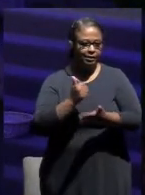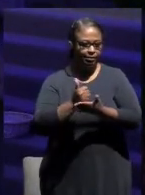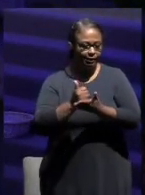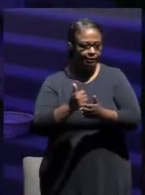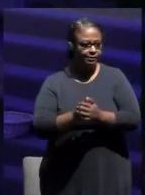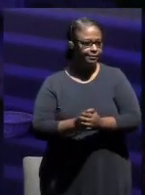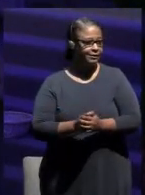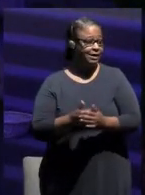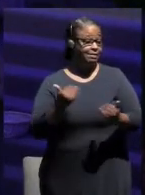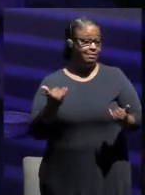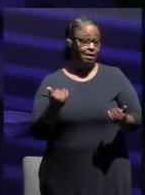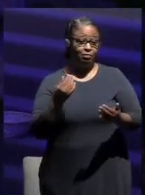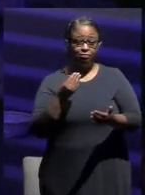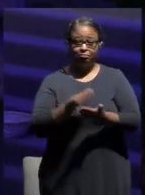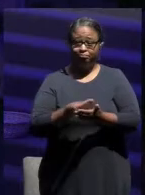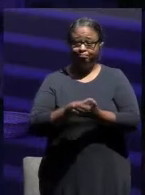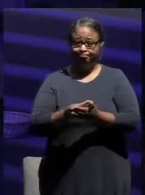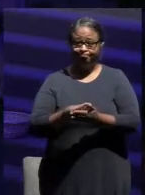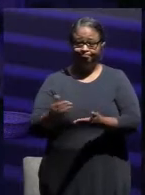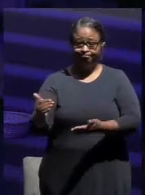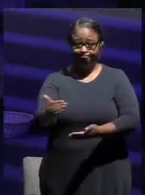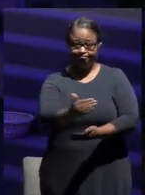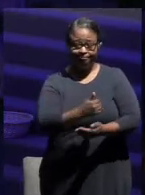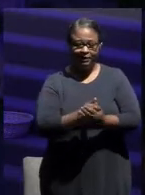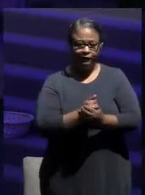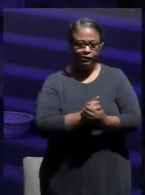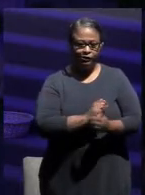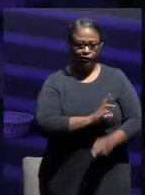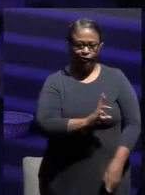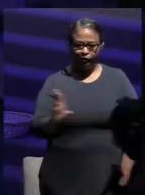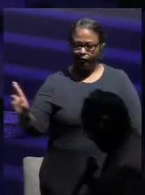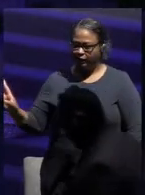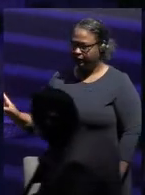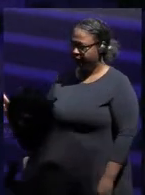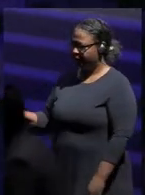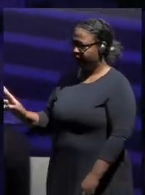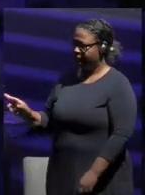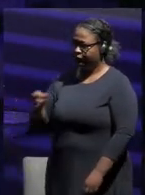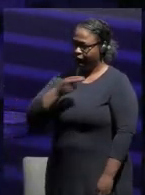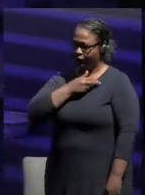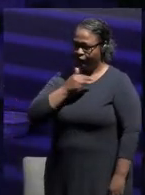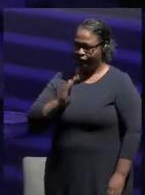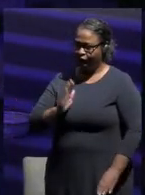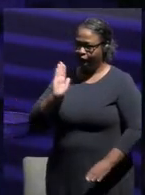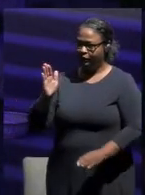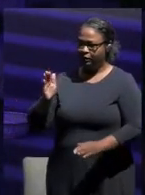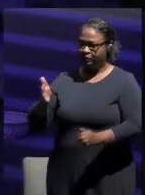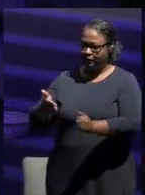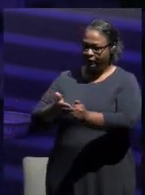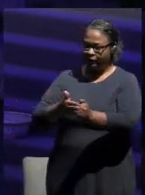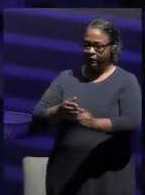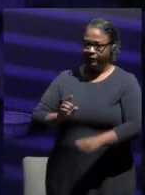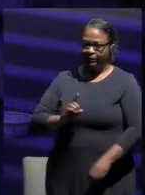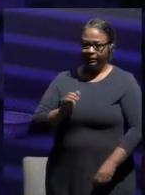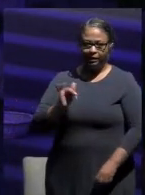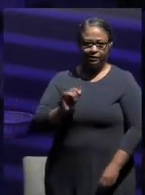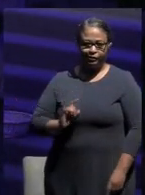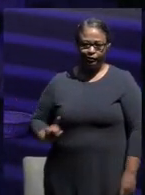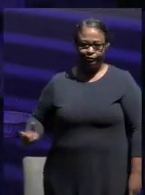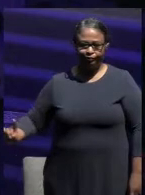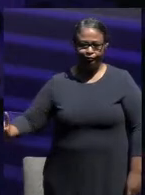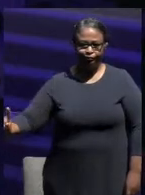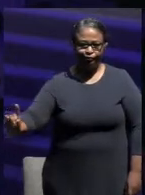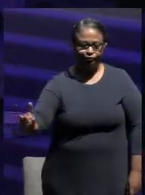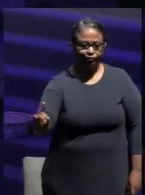We're going to receive our morning tithe and offering. If you'll turn to your right, our ushers will guide us row by row. You'll just make a circle, come out of your row, make a